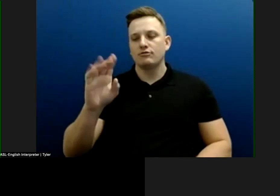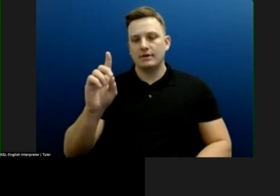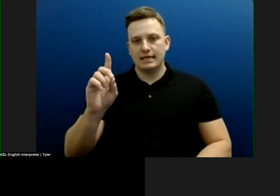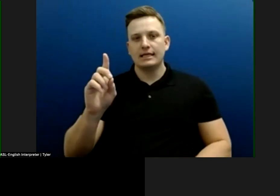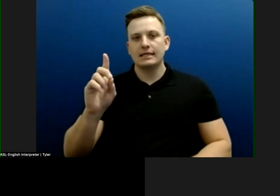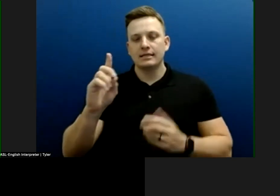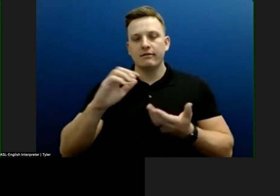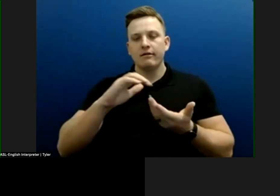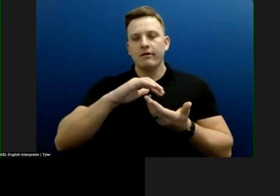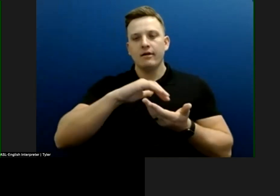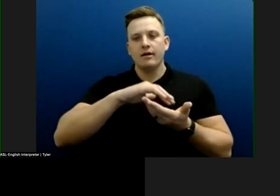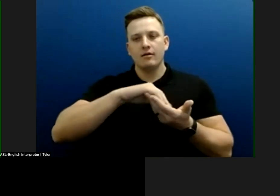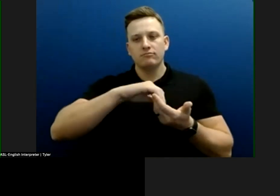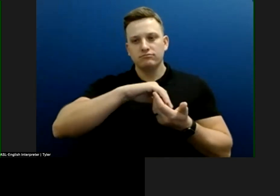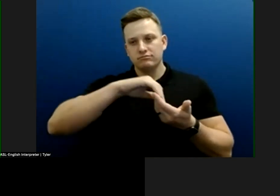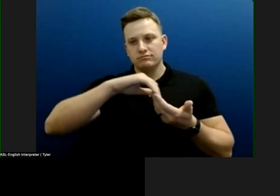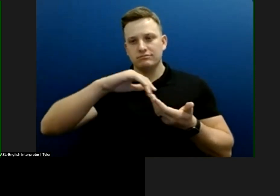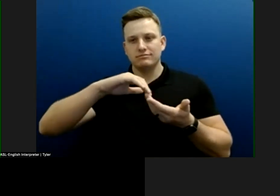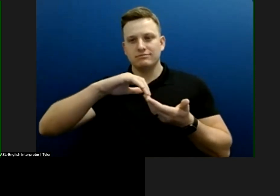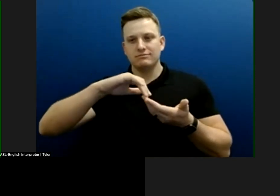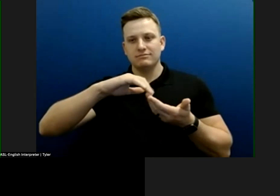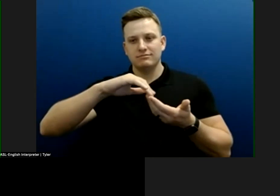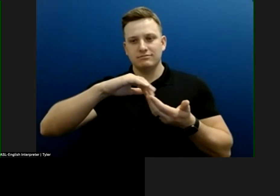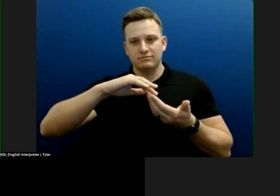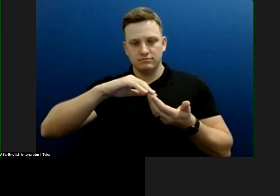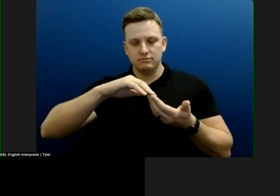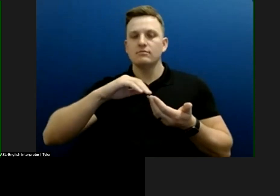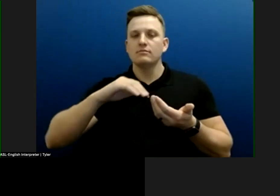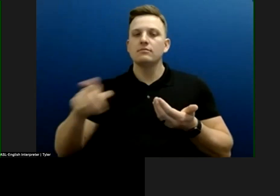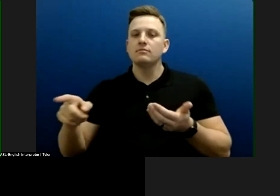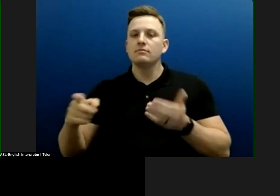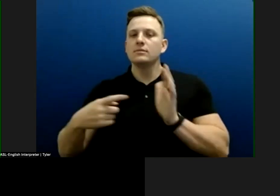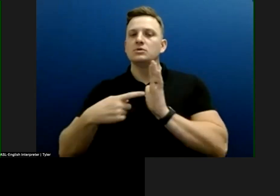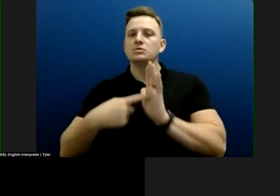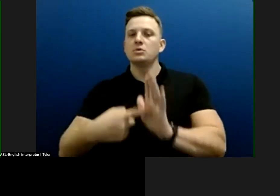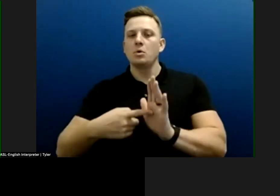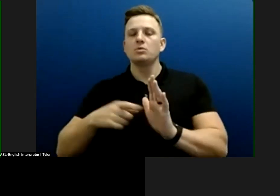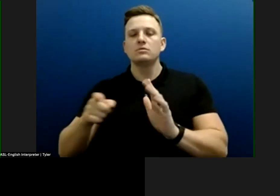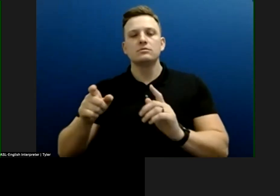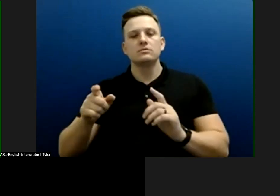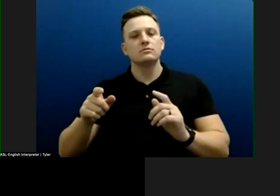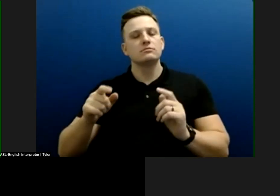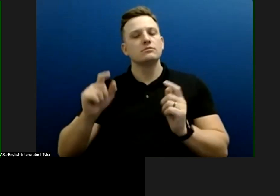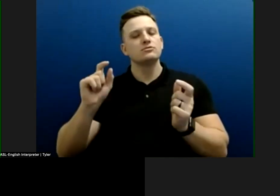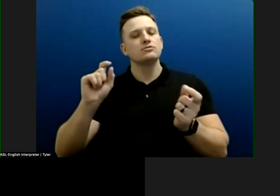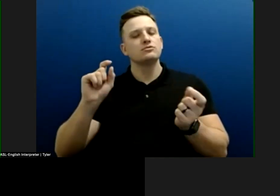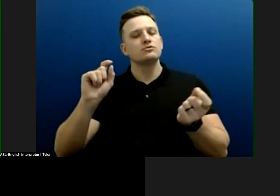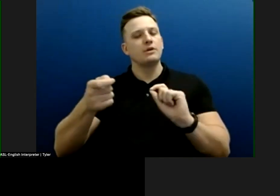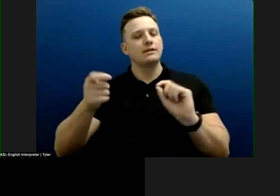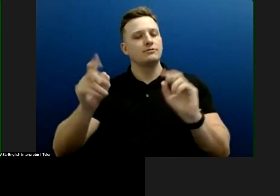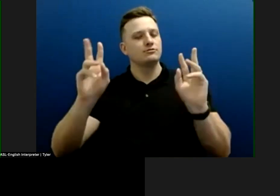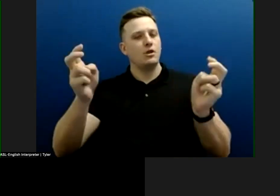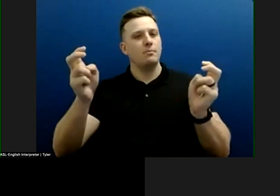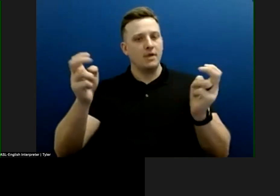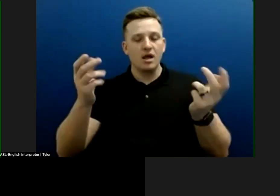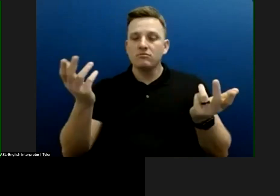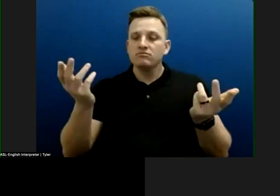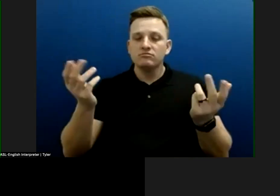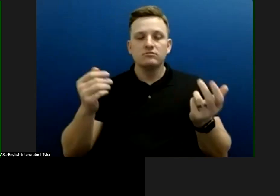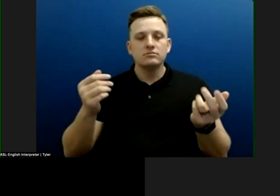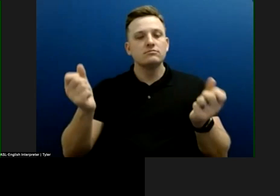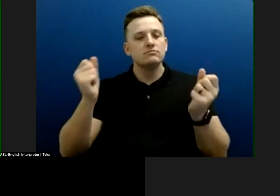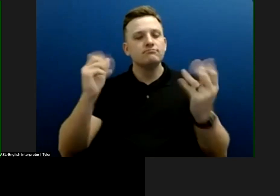fingertips at one point in the film, and that shows a change in the topic of discussion. But in many other ways